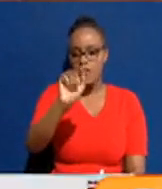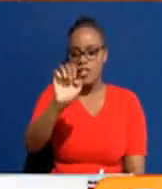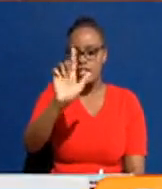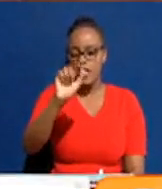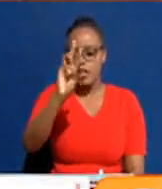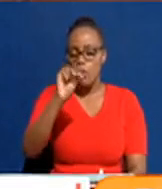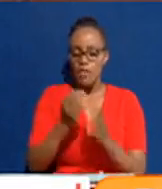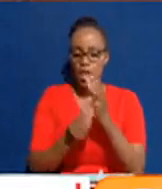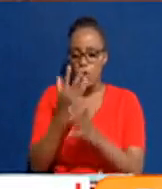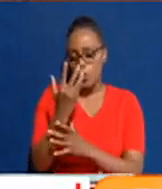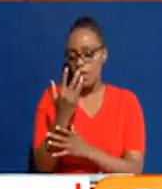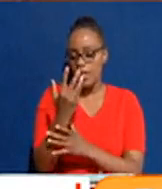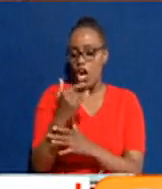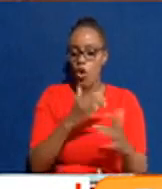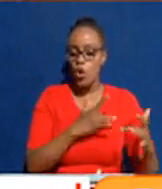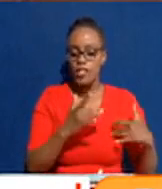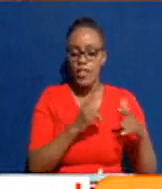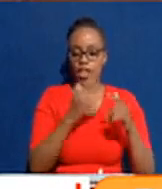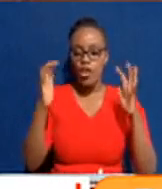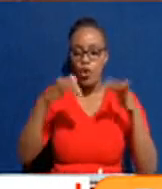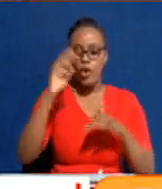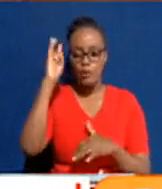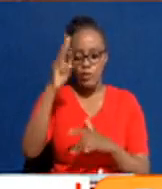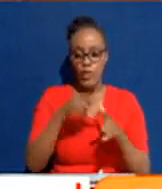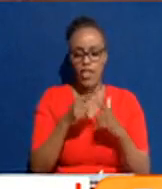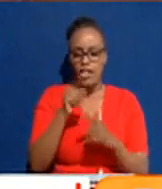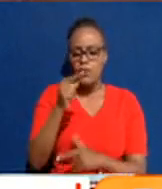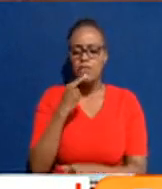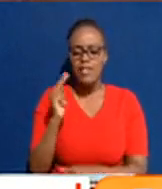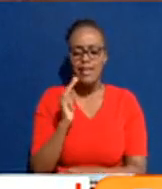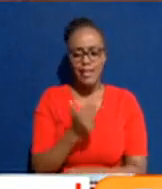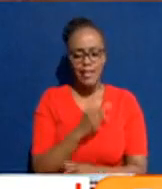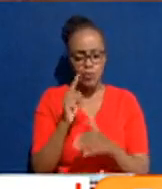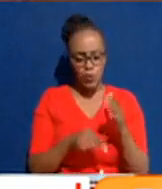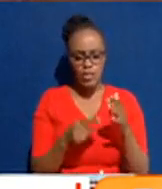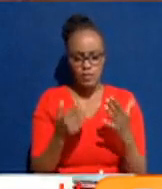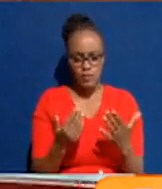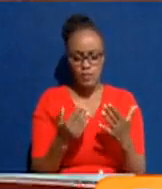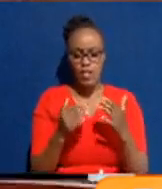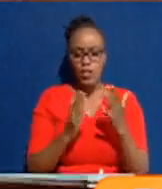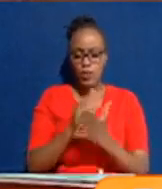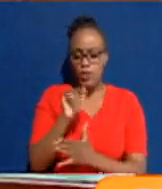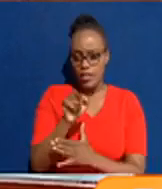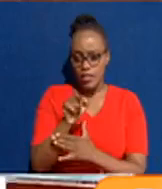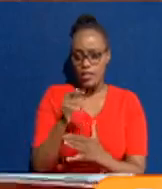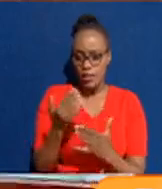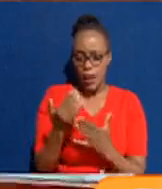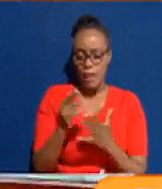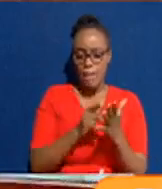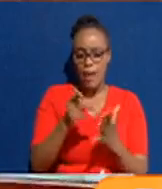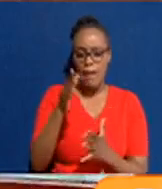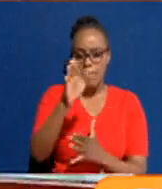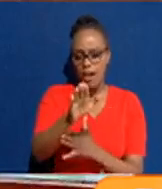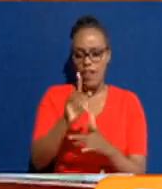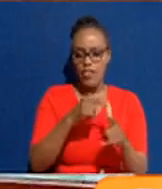concern. It collapses. Now, are you telling us that with this buyback,